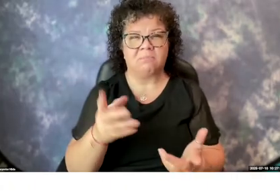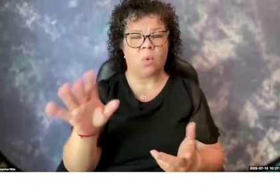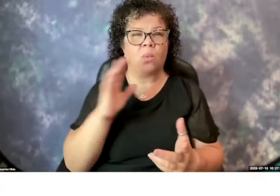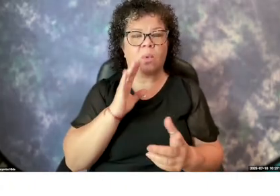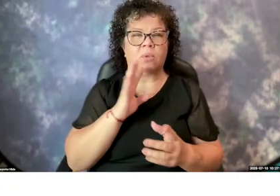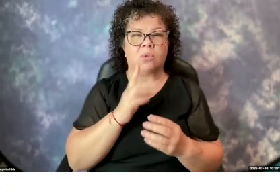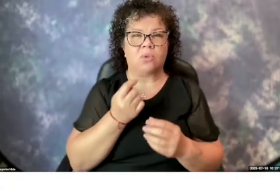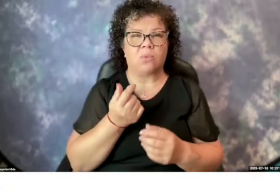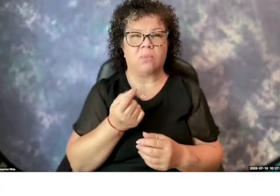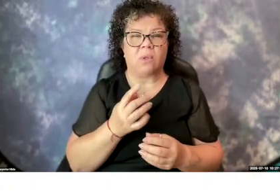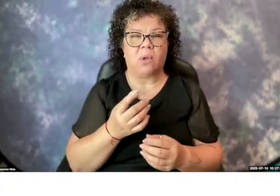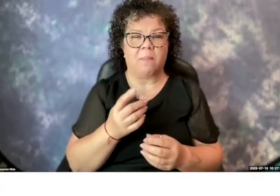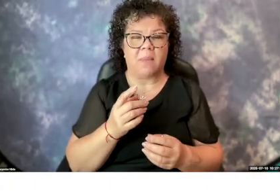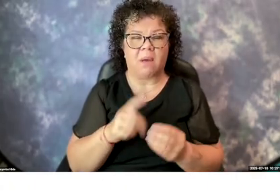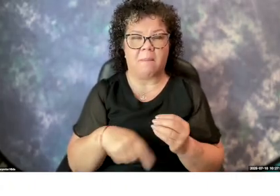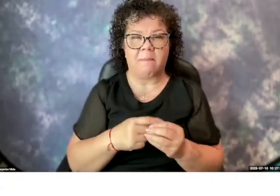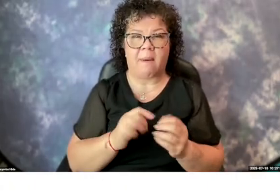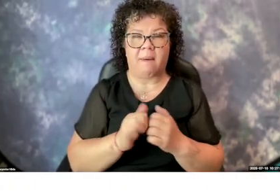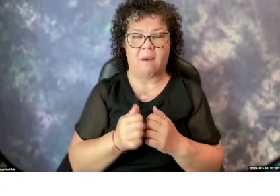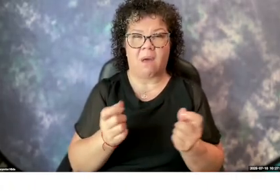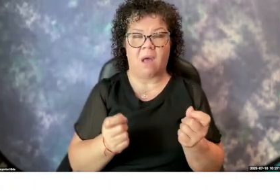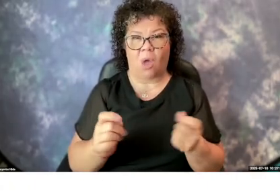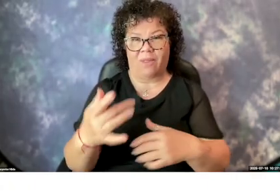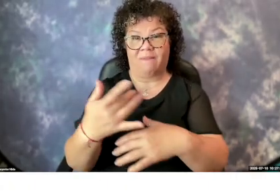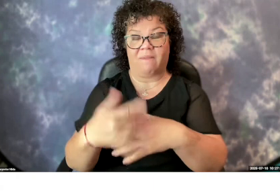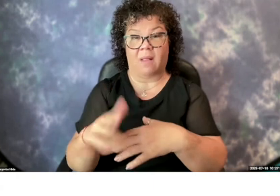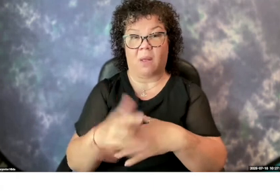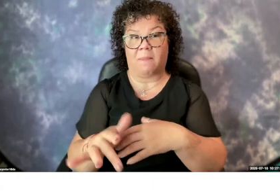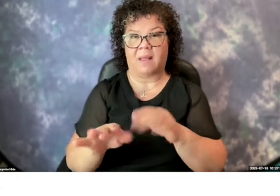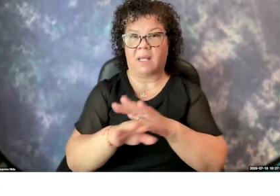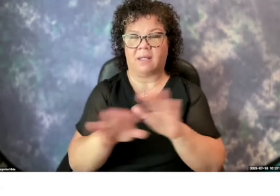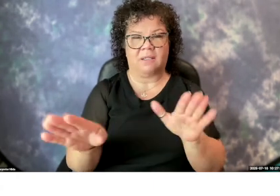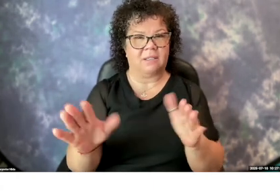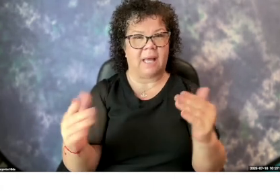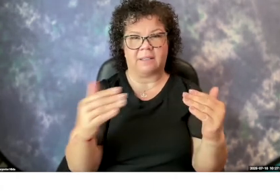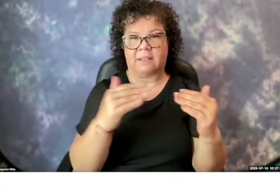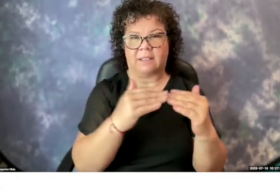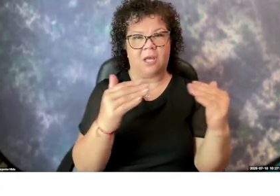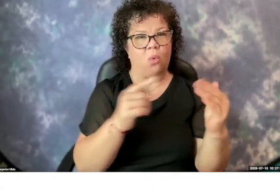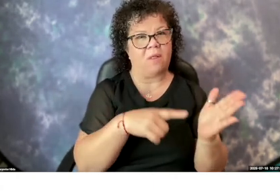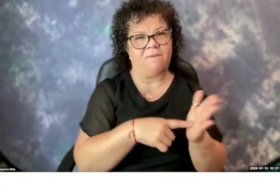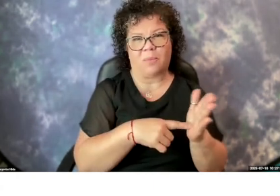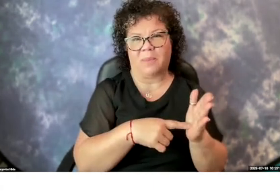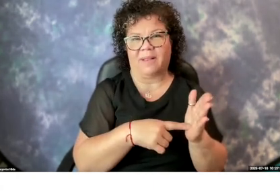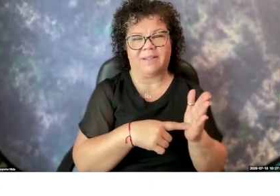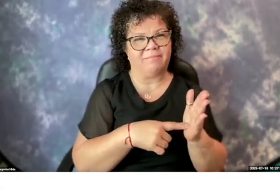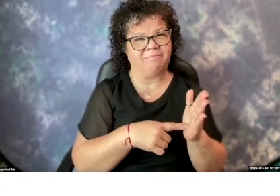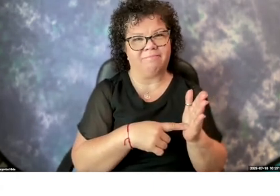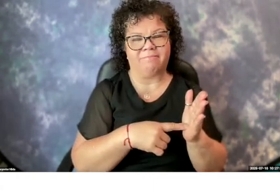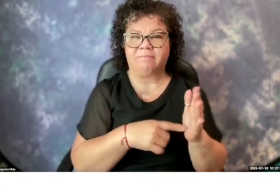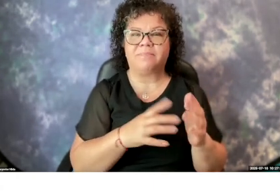about how vehicle availability doesn't necessarily equate to affordability. But